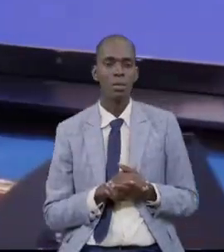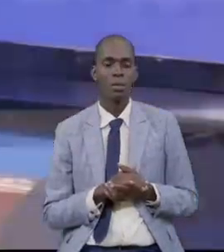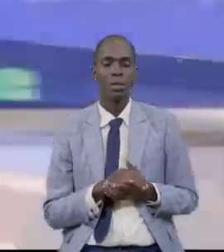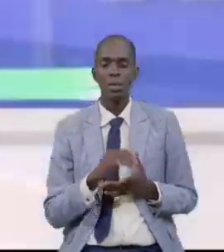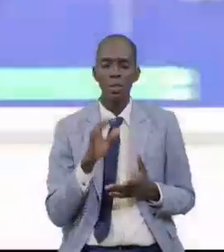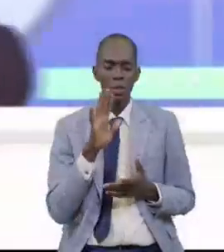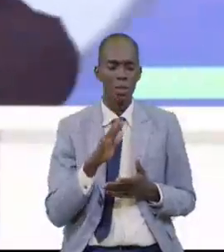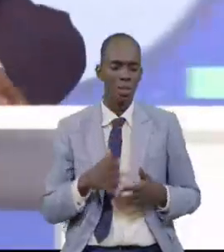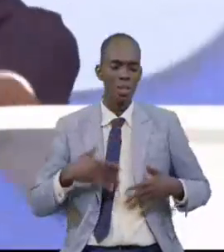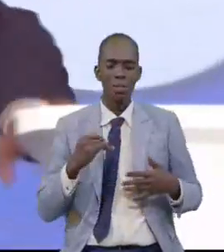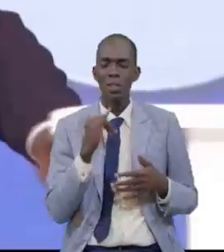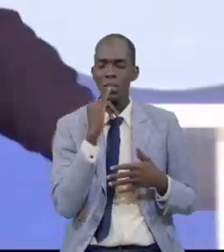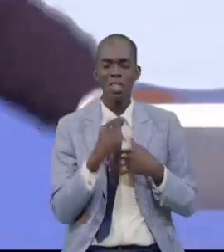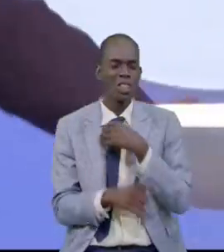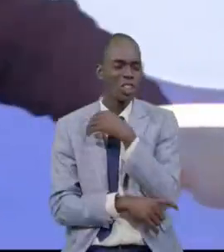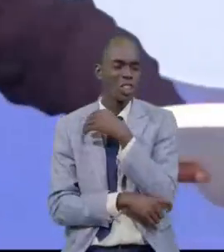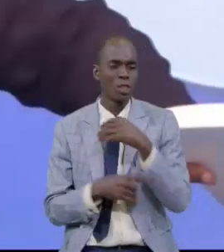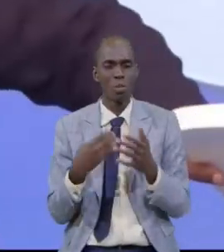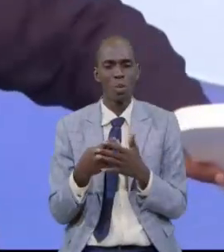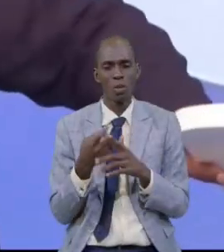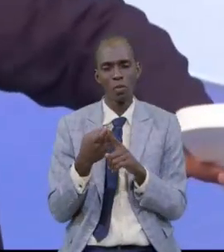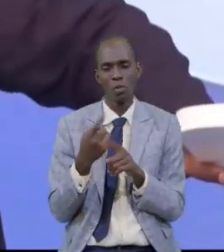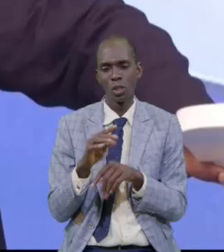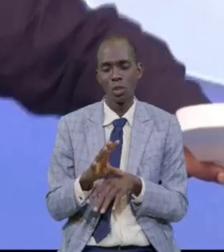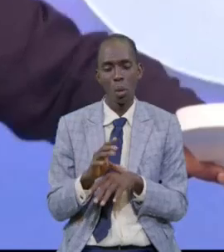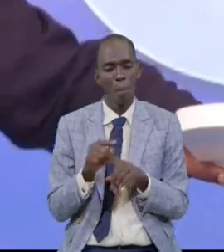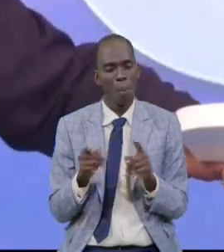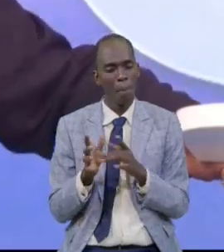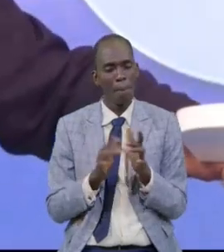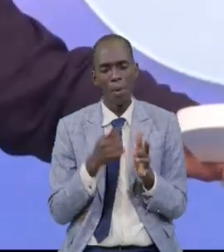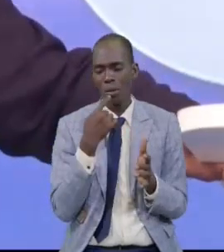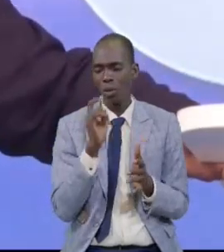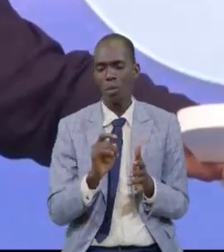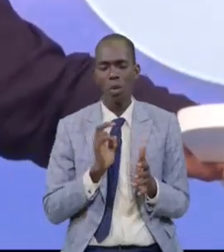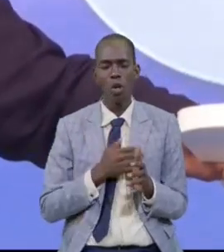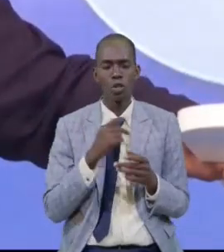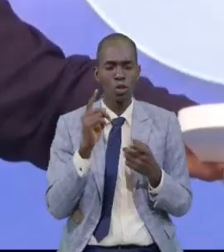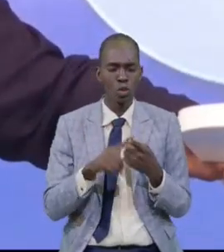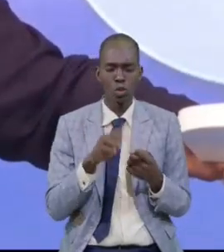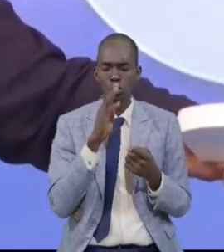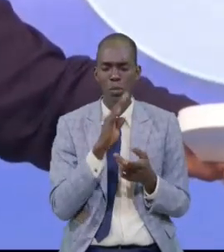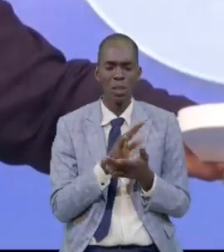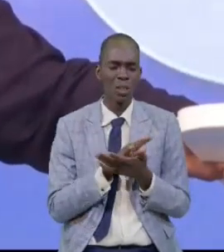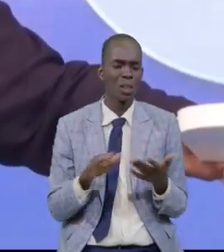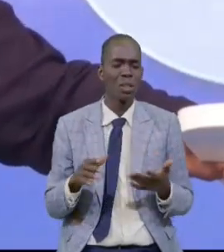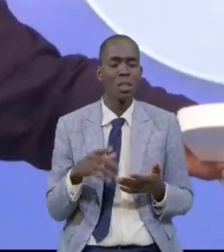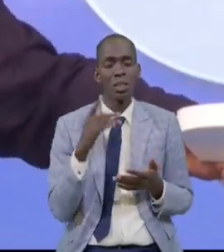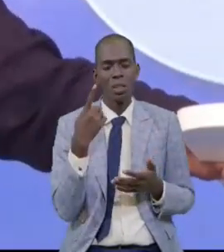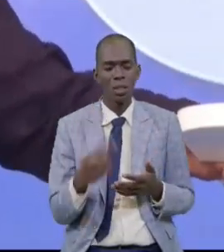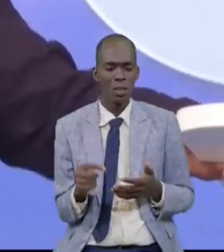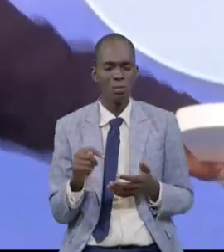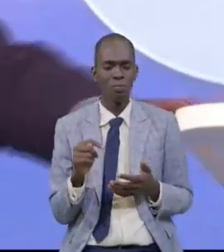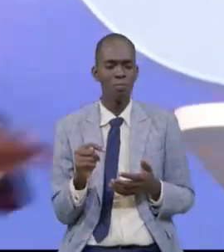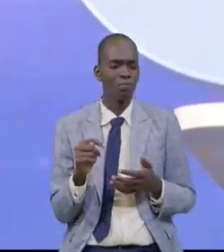He says, we should be clean so that the contamination in the life of the